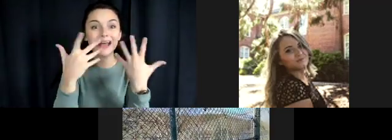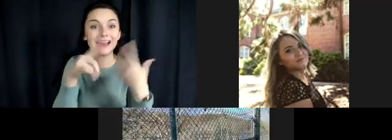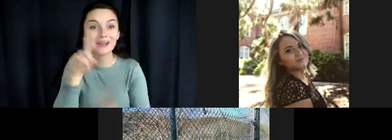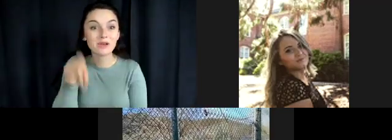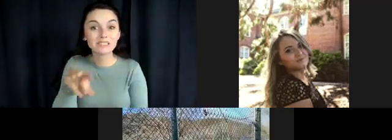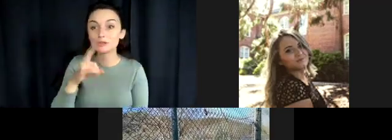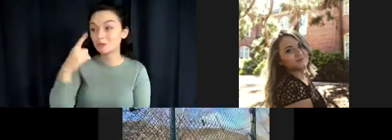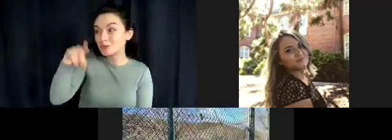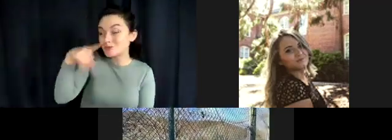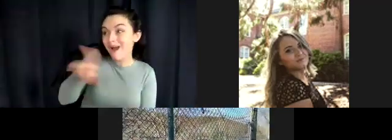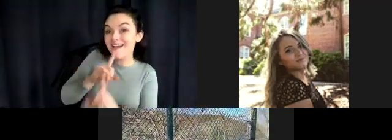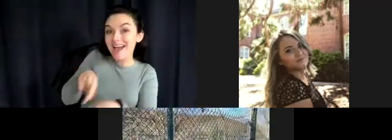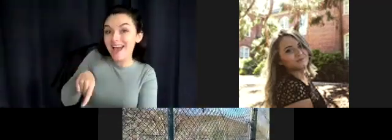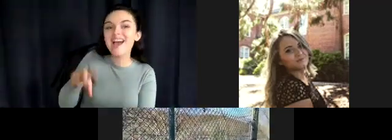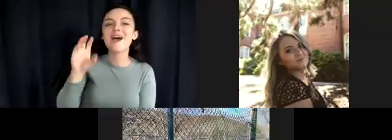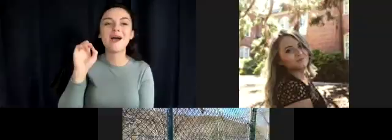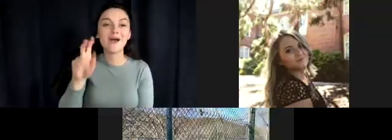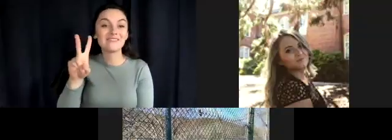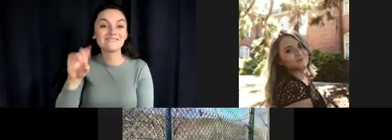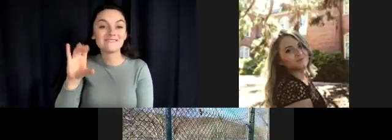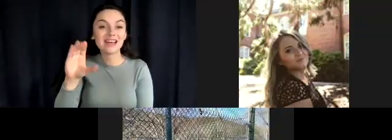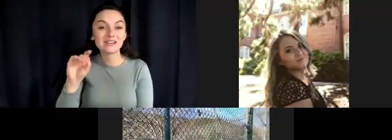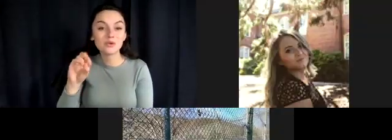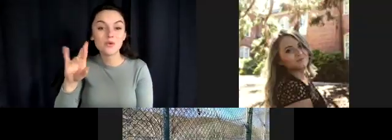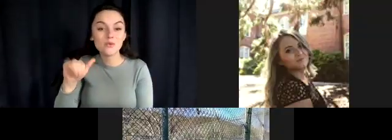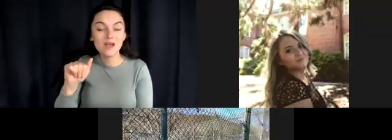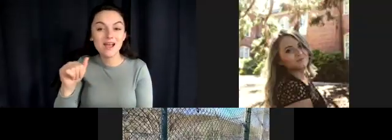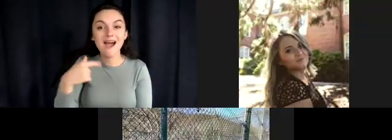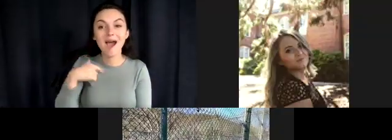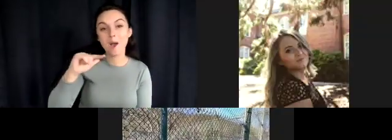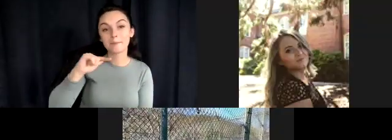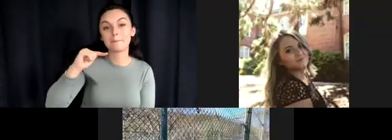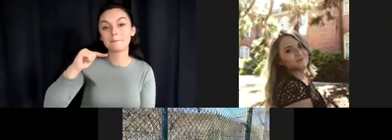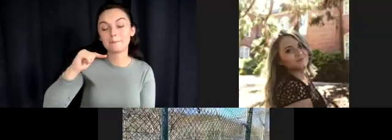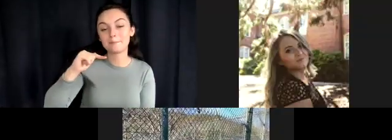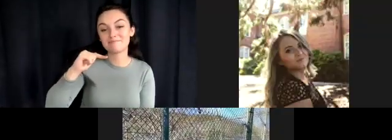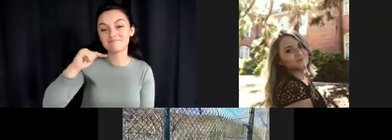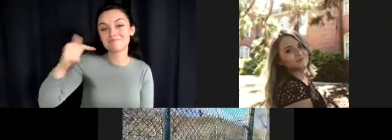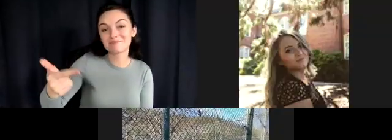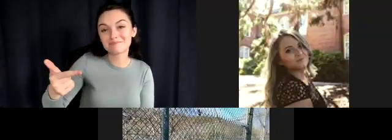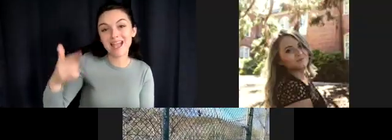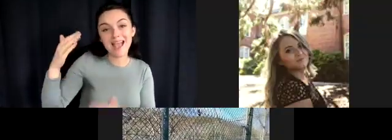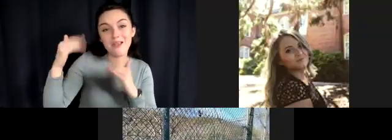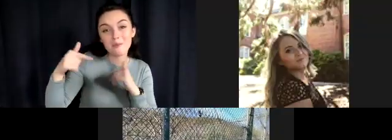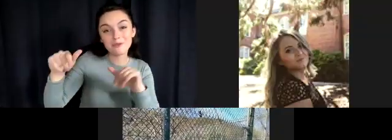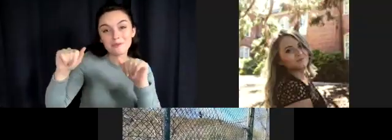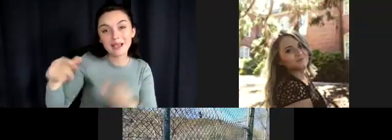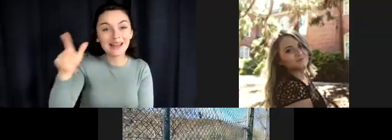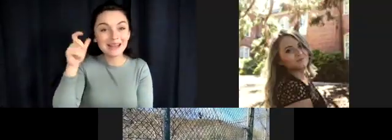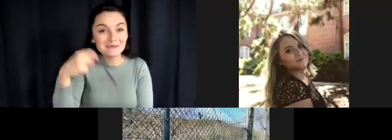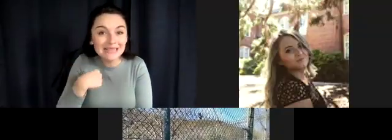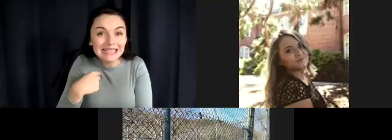Sure. Okay, Miss Victoria, I'm gonna unplug my mic and hopefully I can hear you. Can you hear me